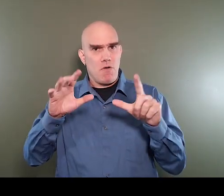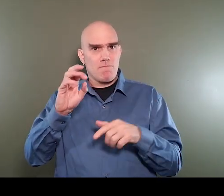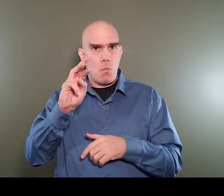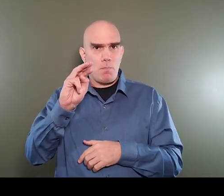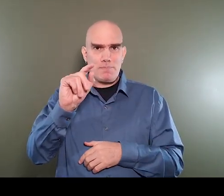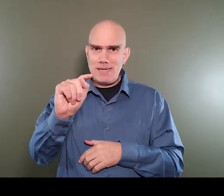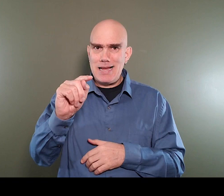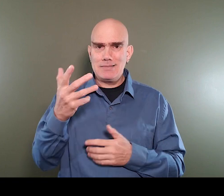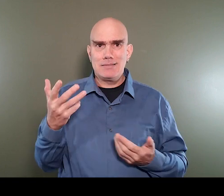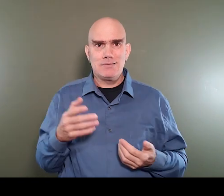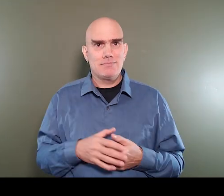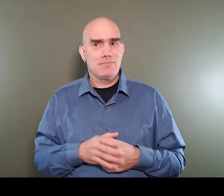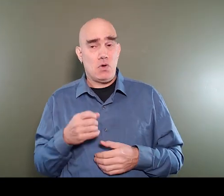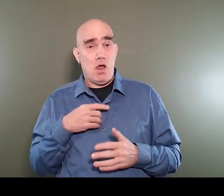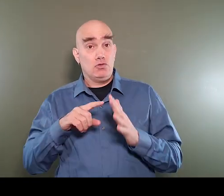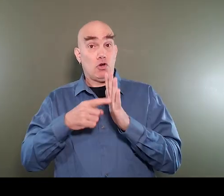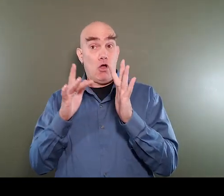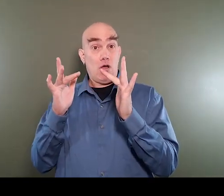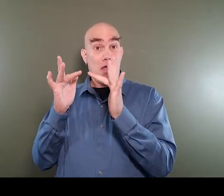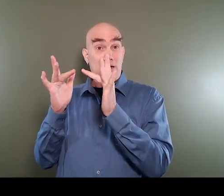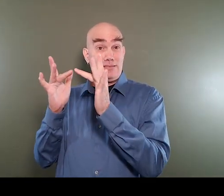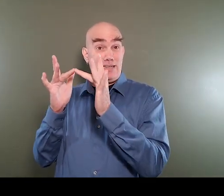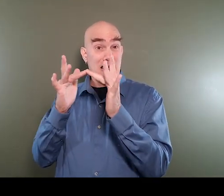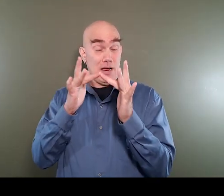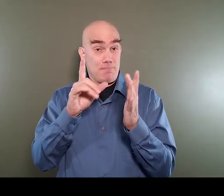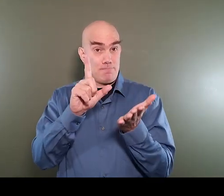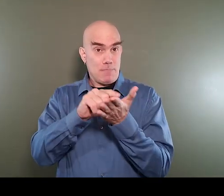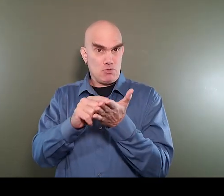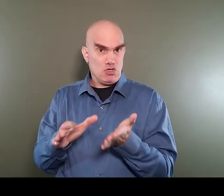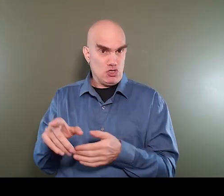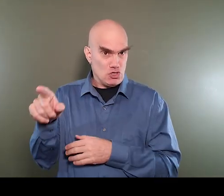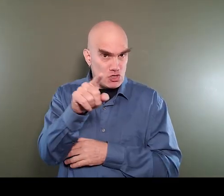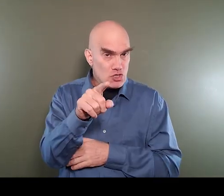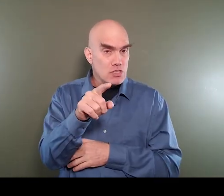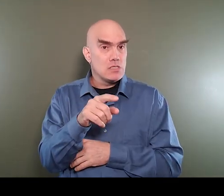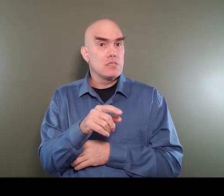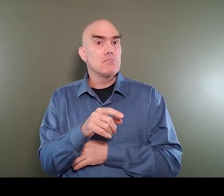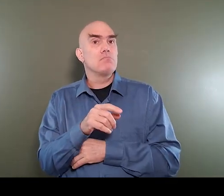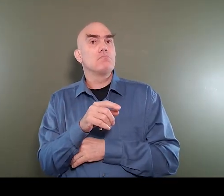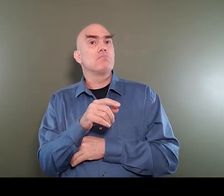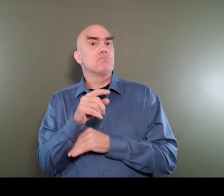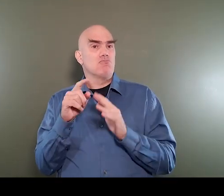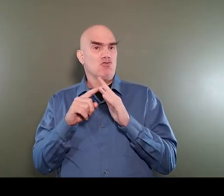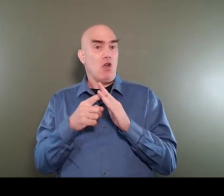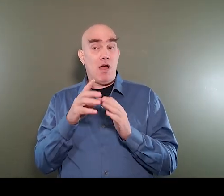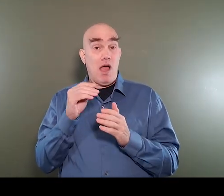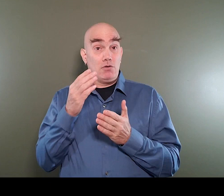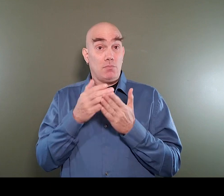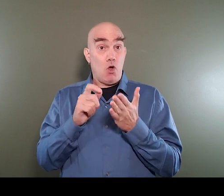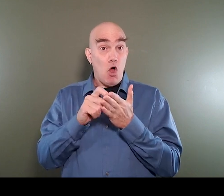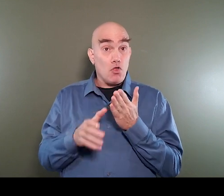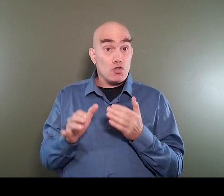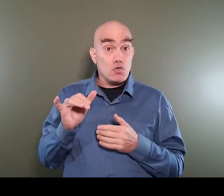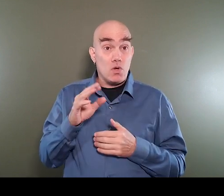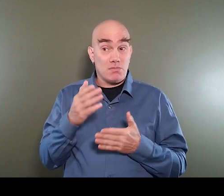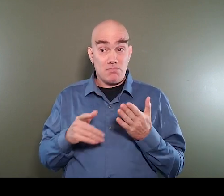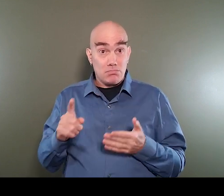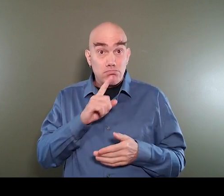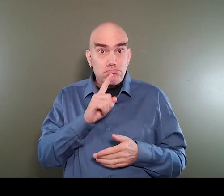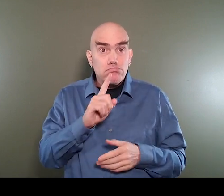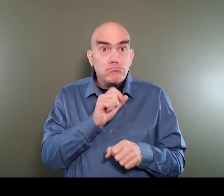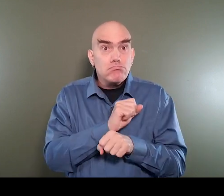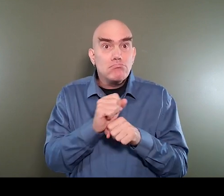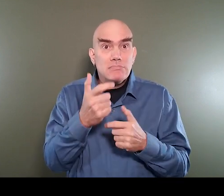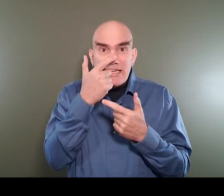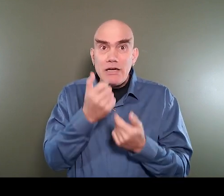books in video format. So I started contacting the publishers and the